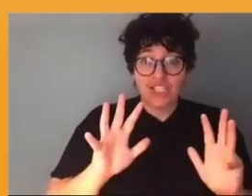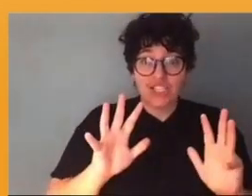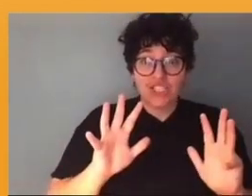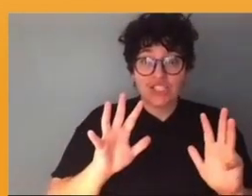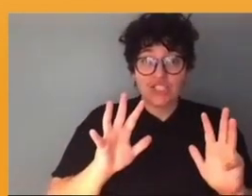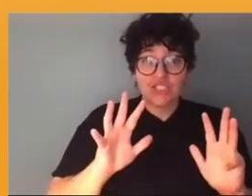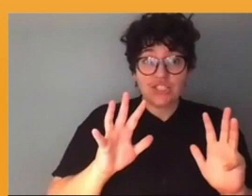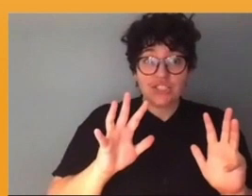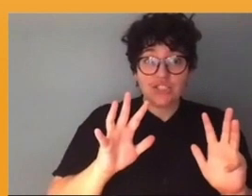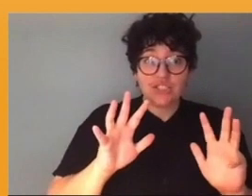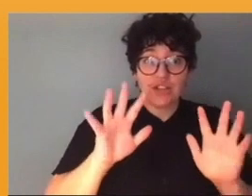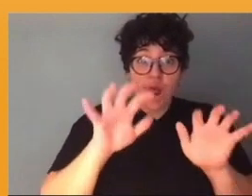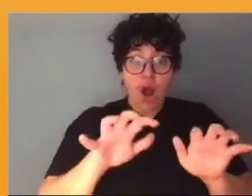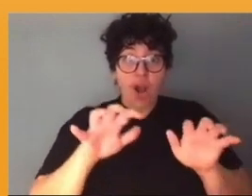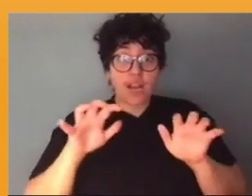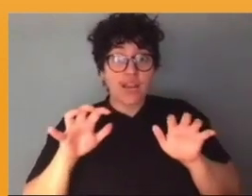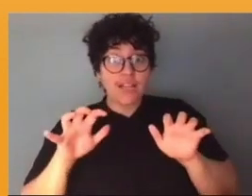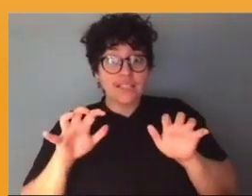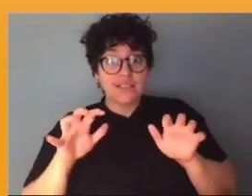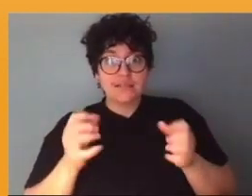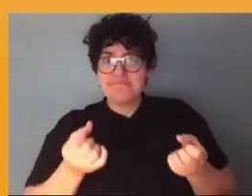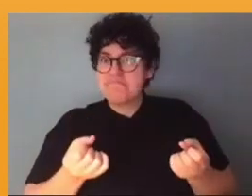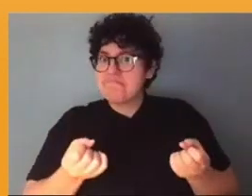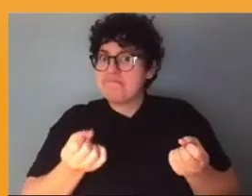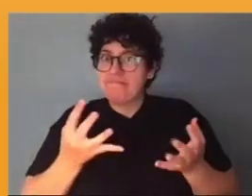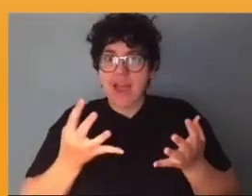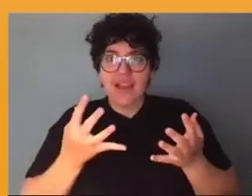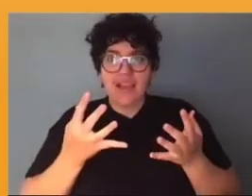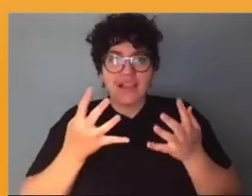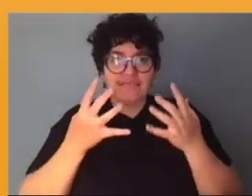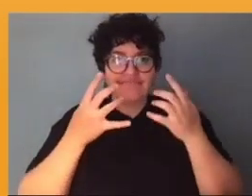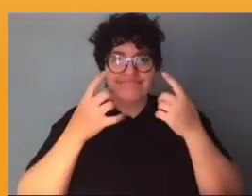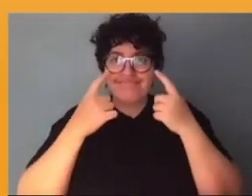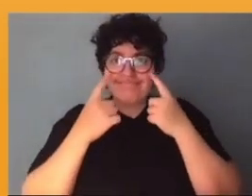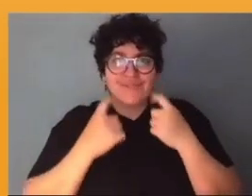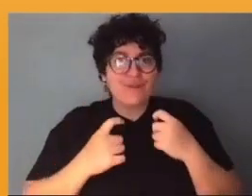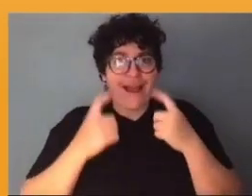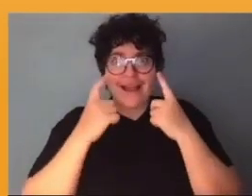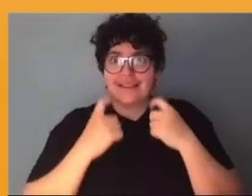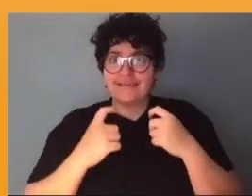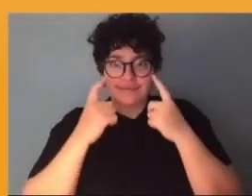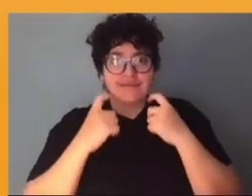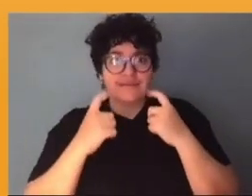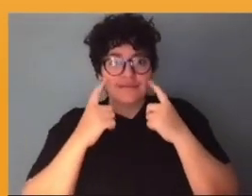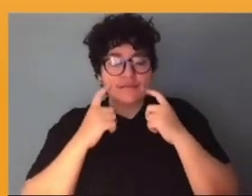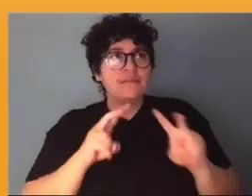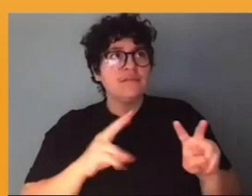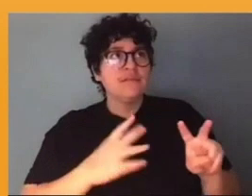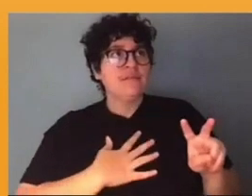people with tears in their eyes without